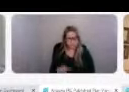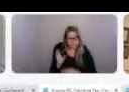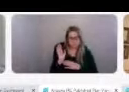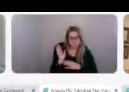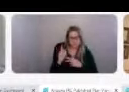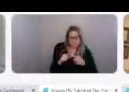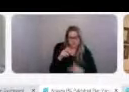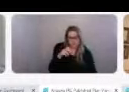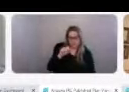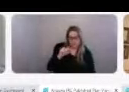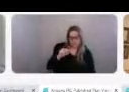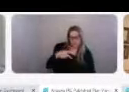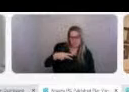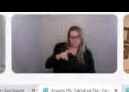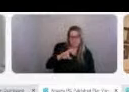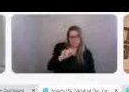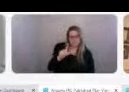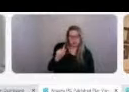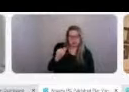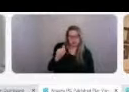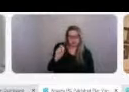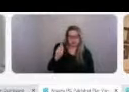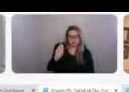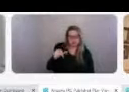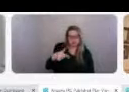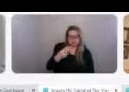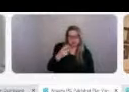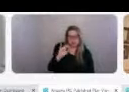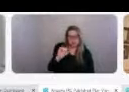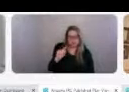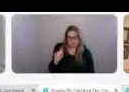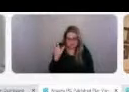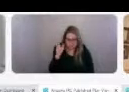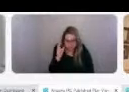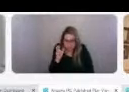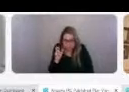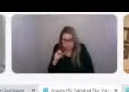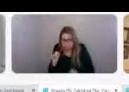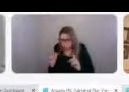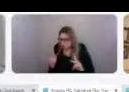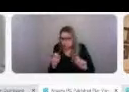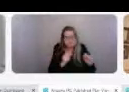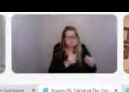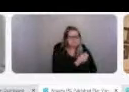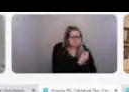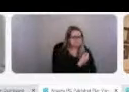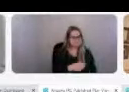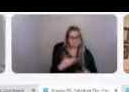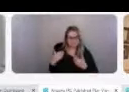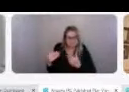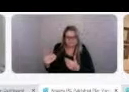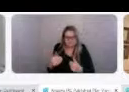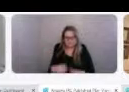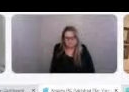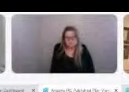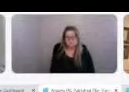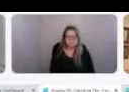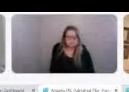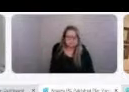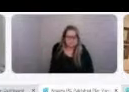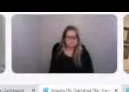is april turquoise howdy can you hear me okay yeah please proceed